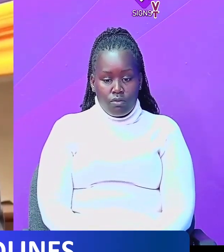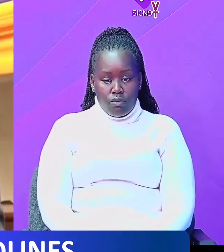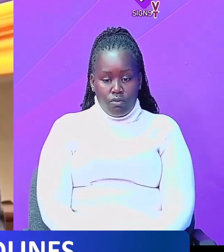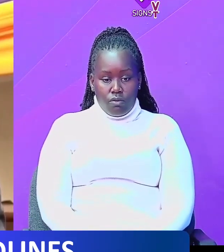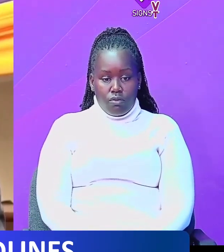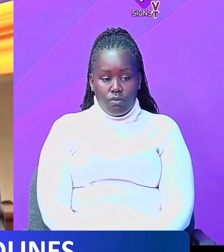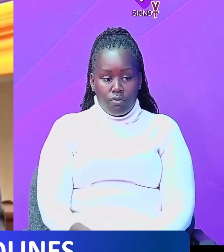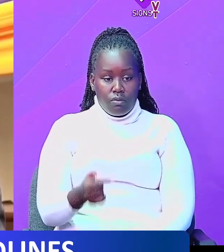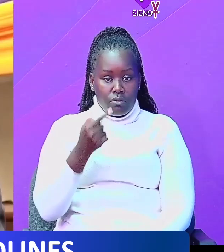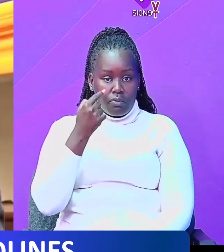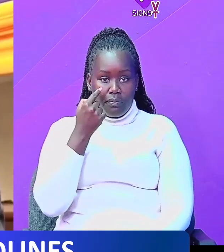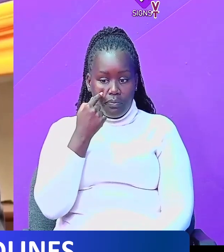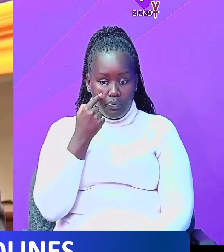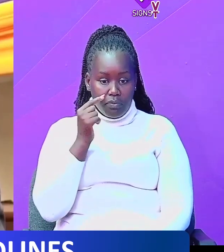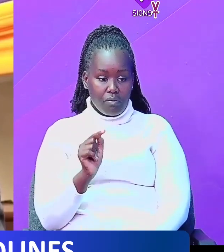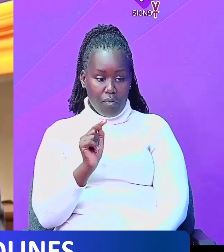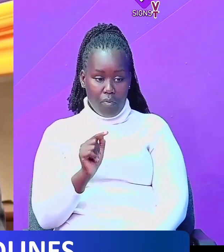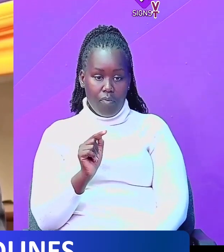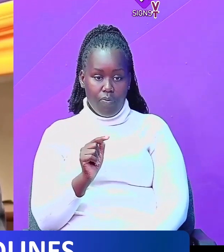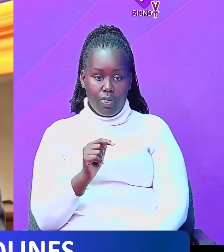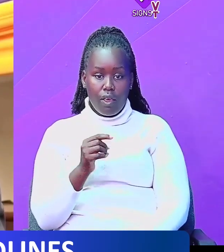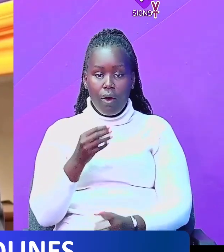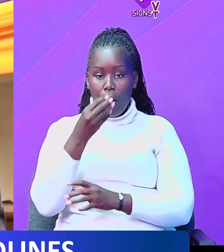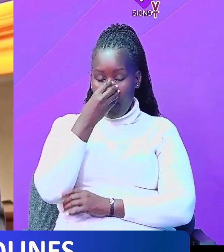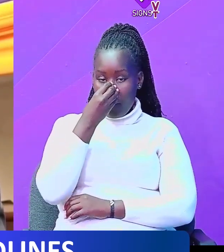Nimeona huyu Kasongo jana akilia,